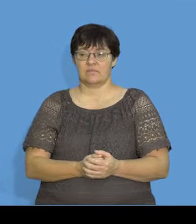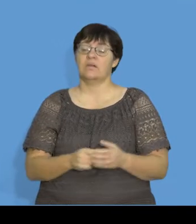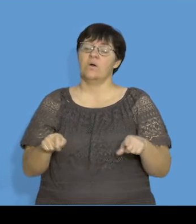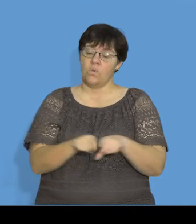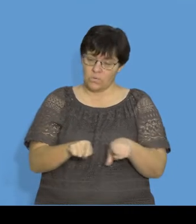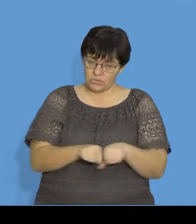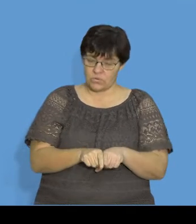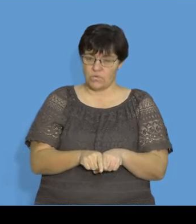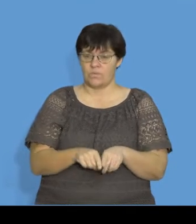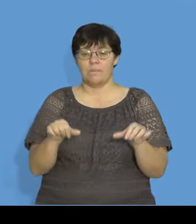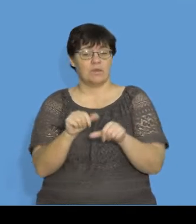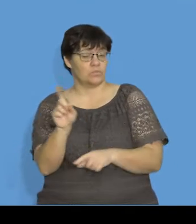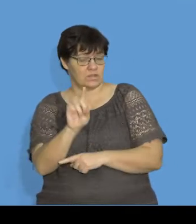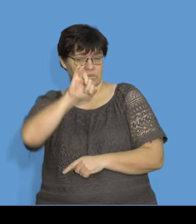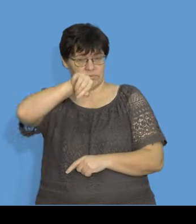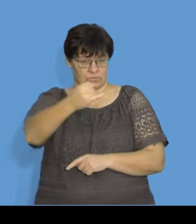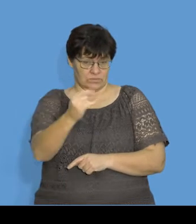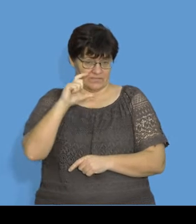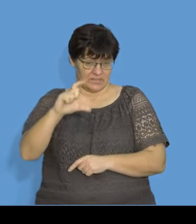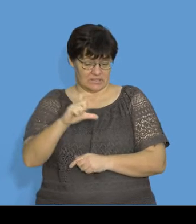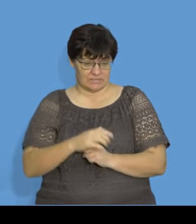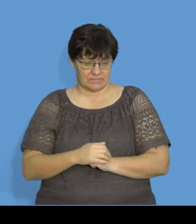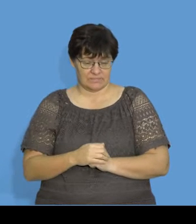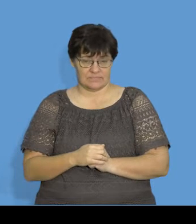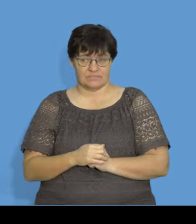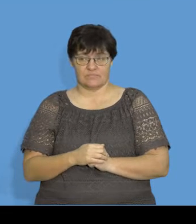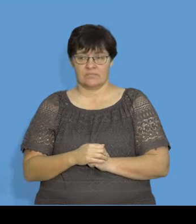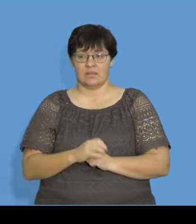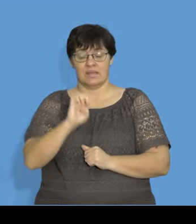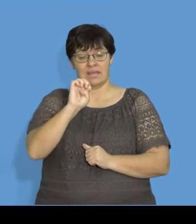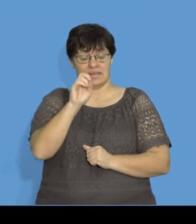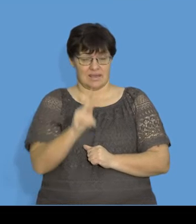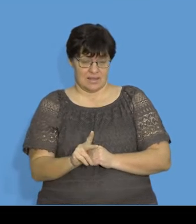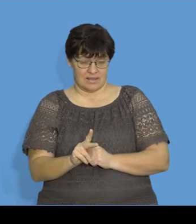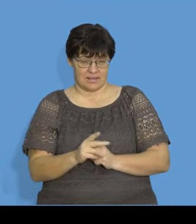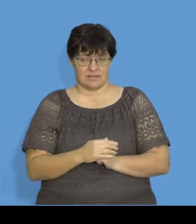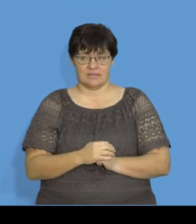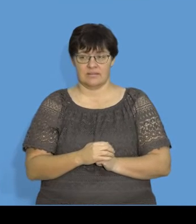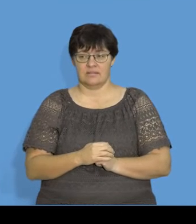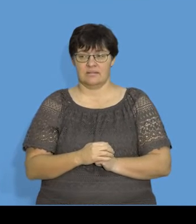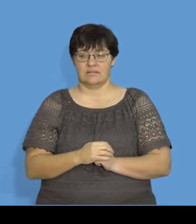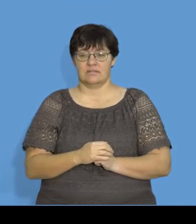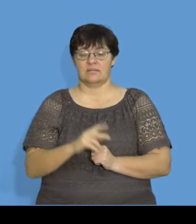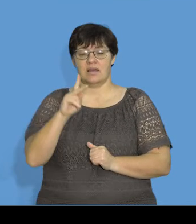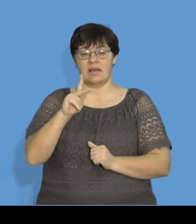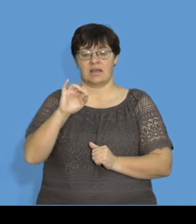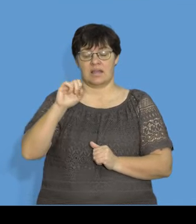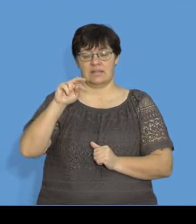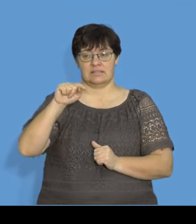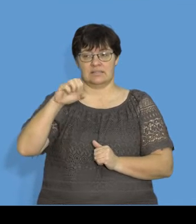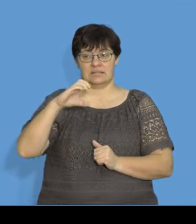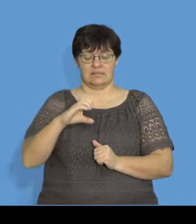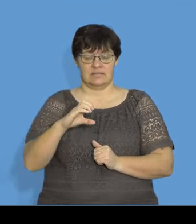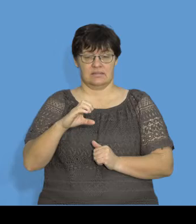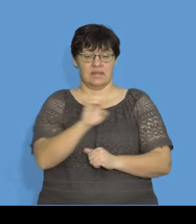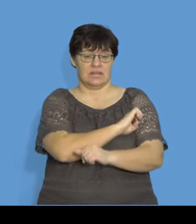also measured in joules. And EK is kinetic